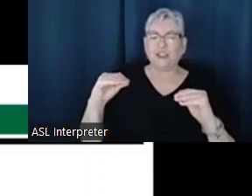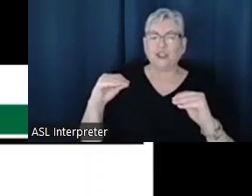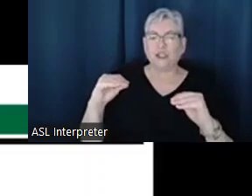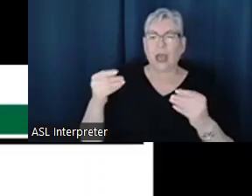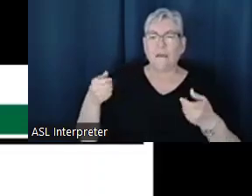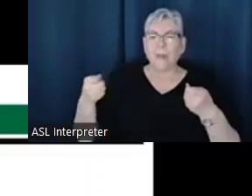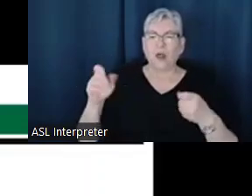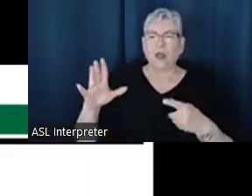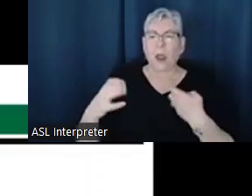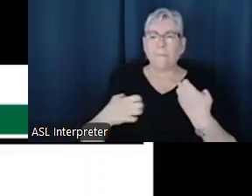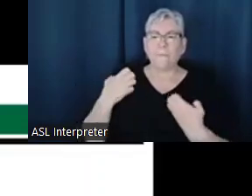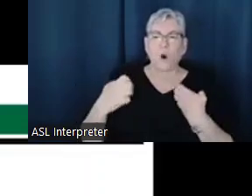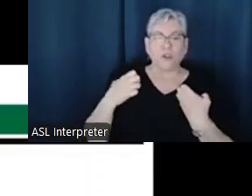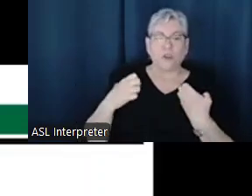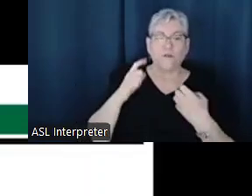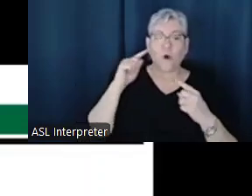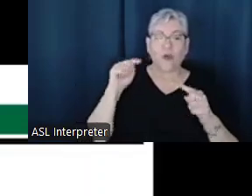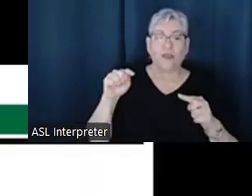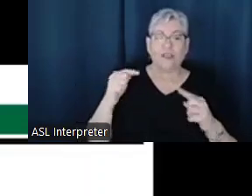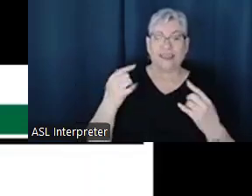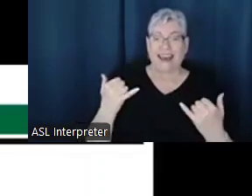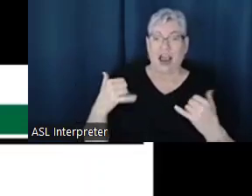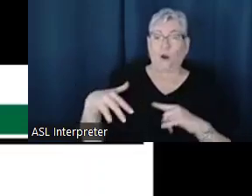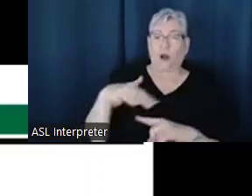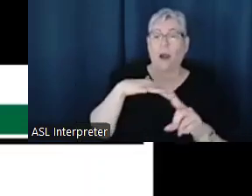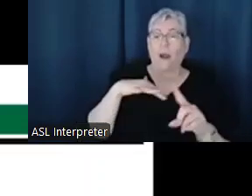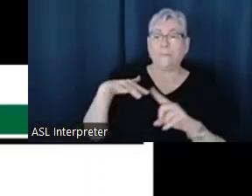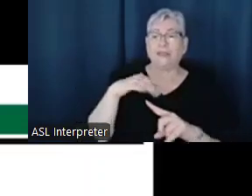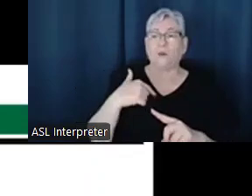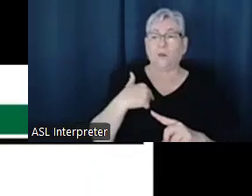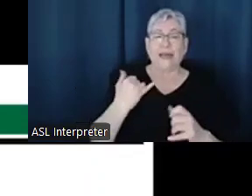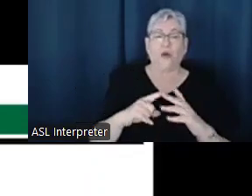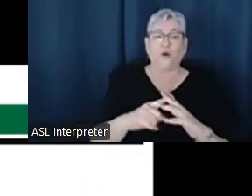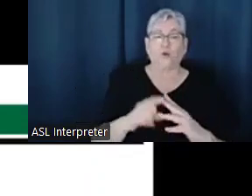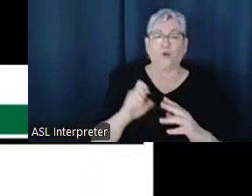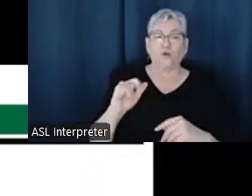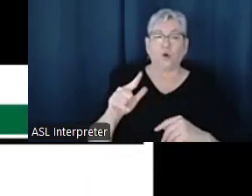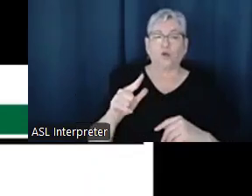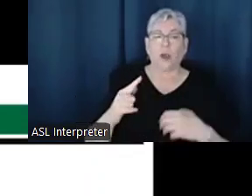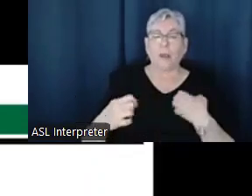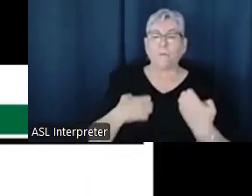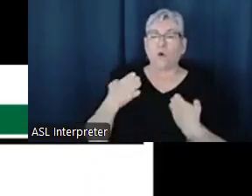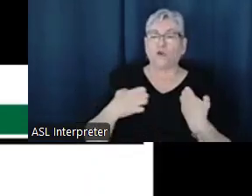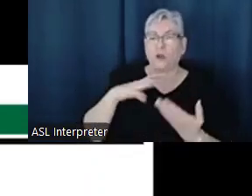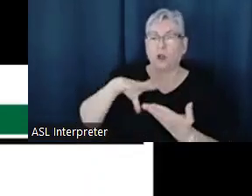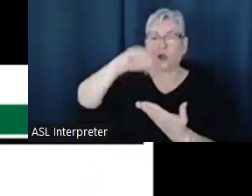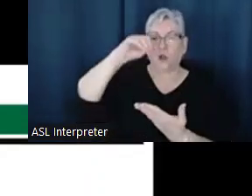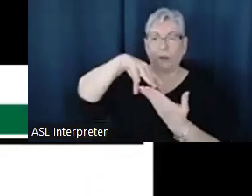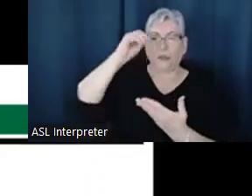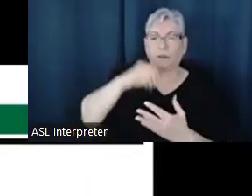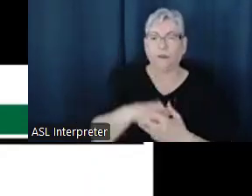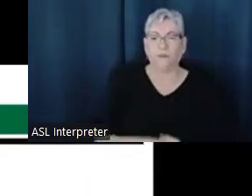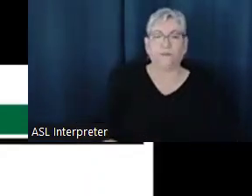also in this current climate, we also are implementing social emotional learning. That's